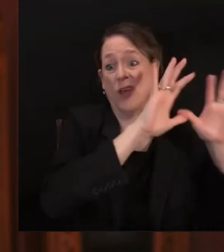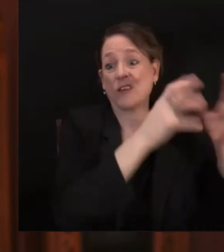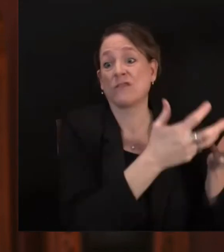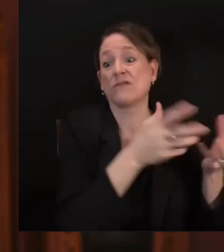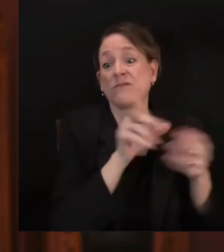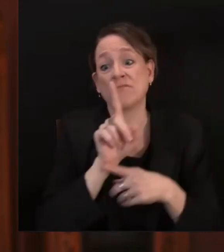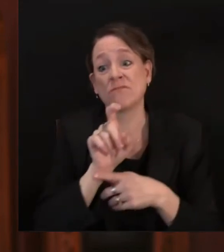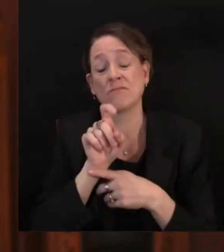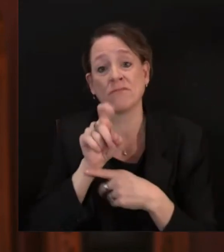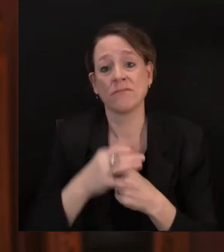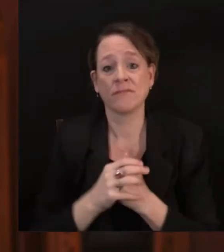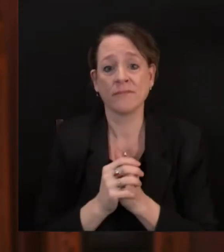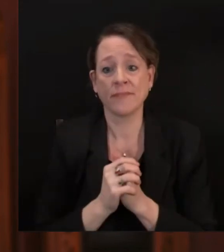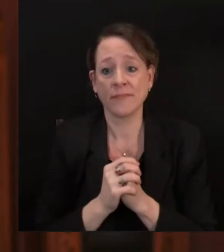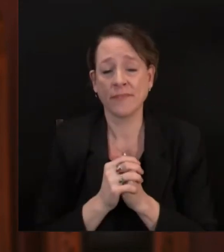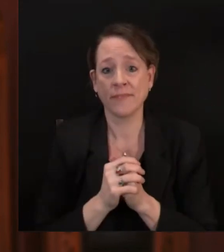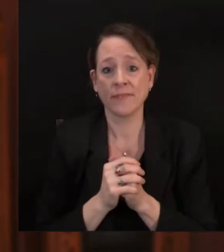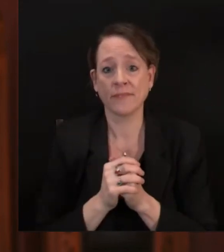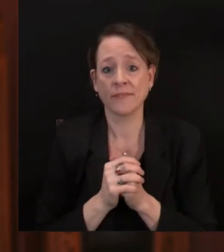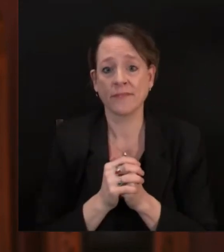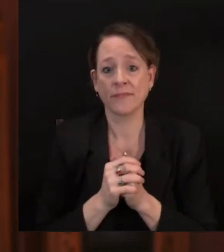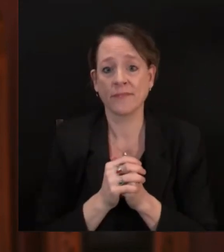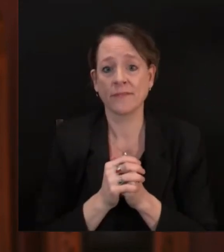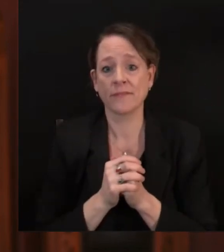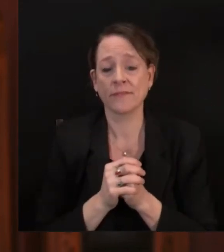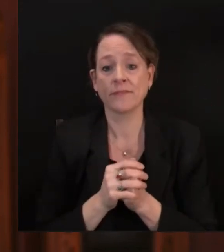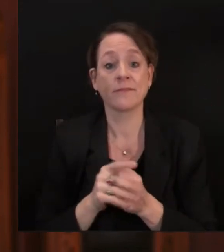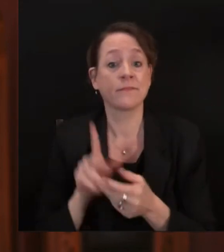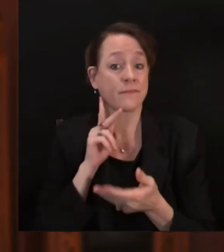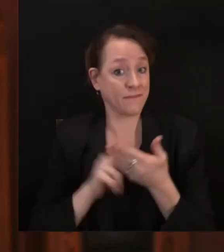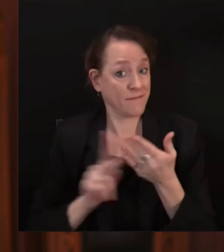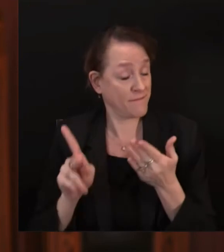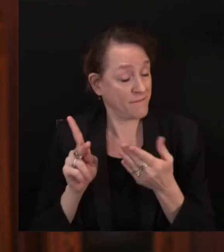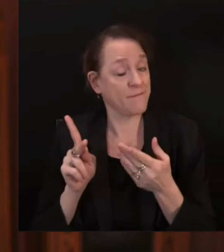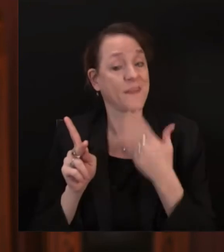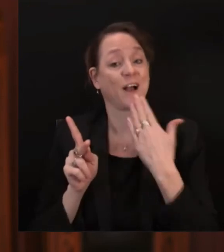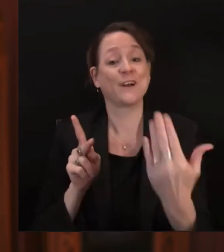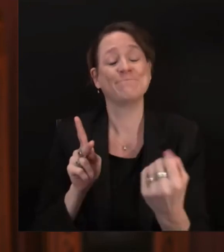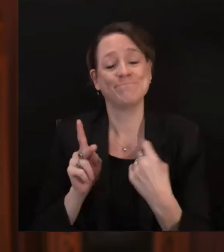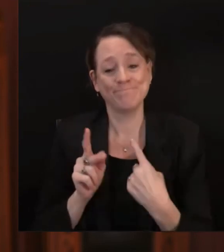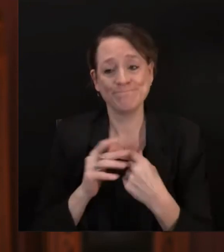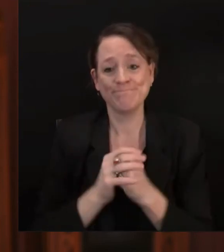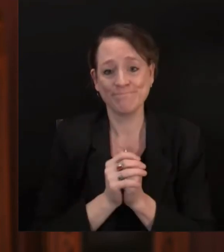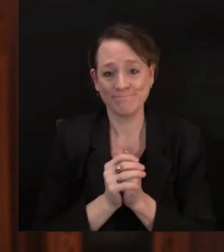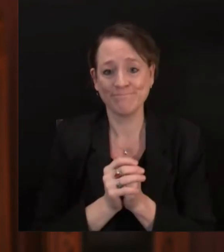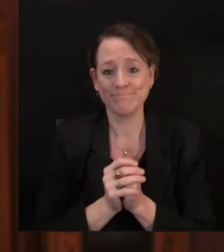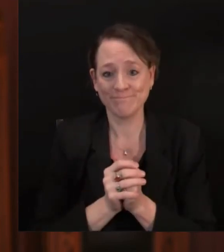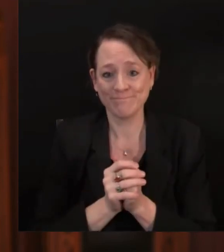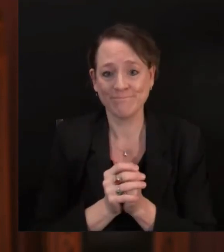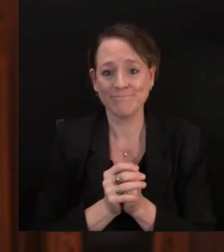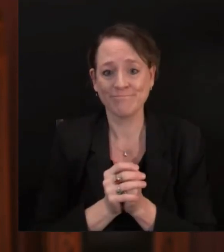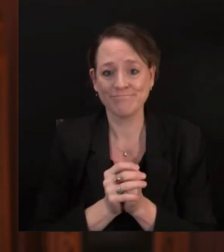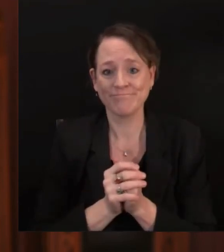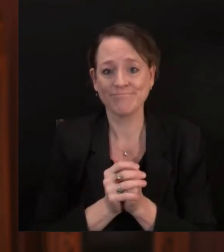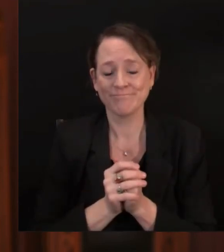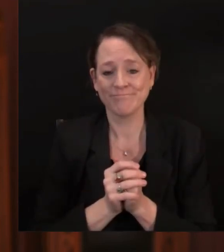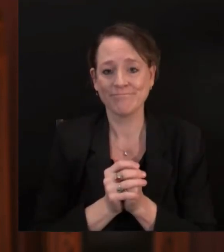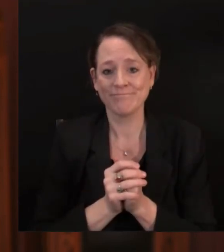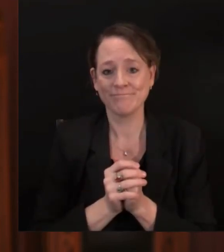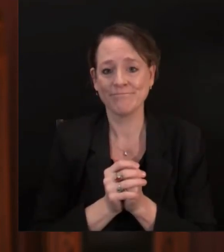the pieces of this response, we have tried to expand our tools, diversify our tools, bring new tools to the